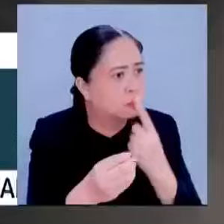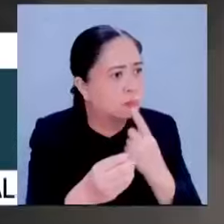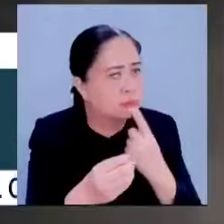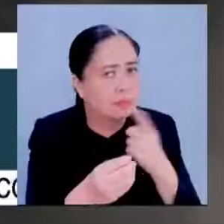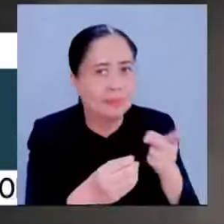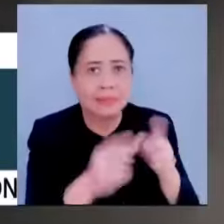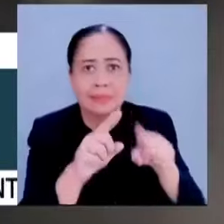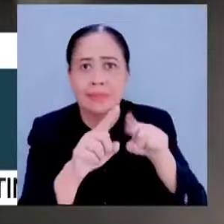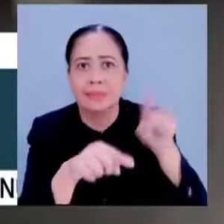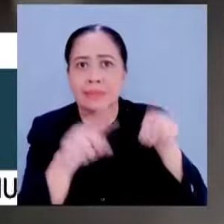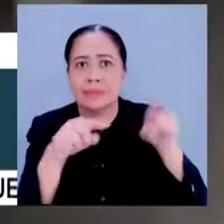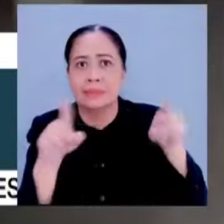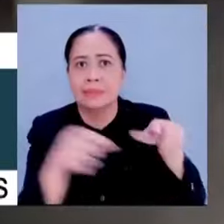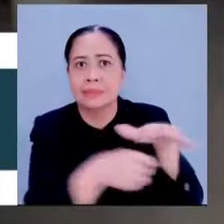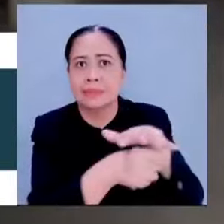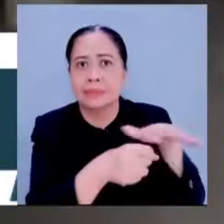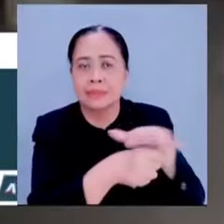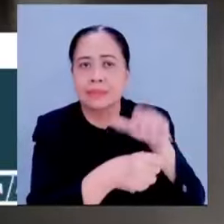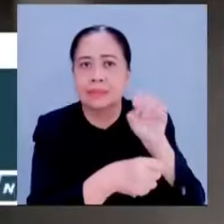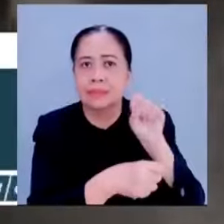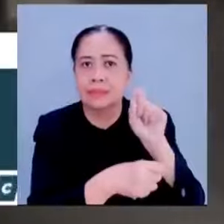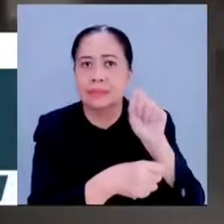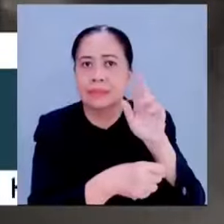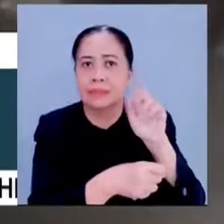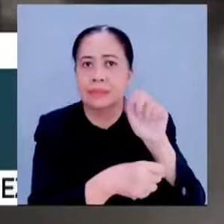are multi-sectoral